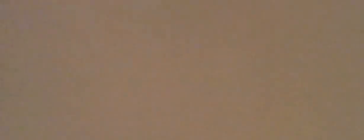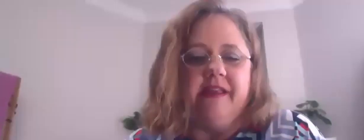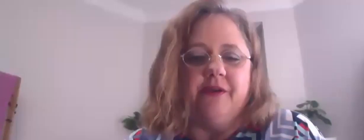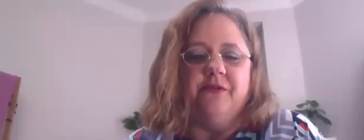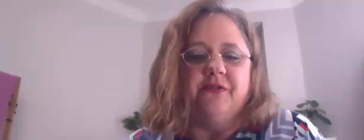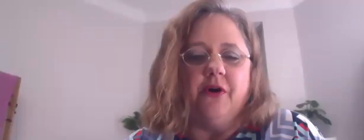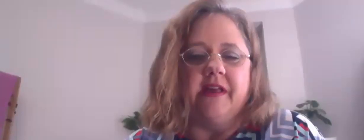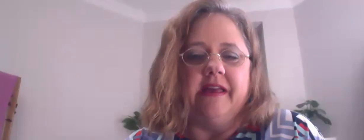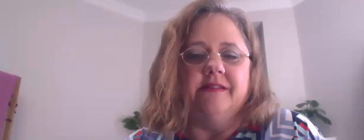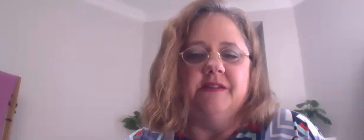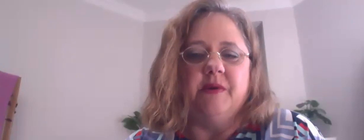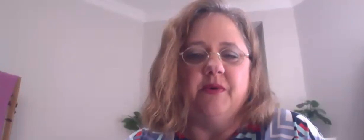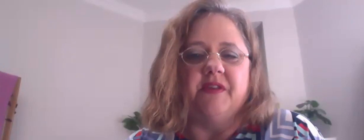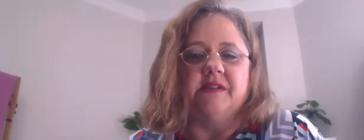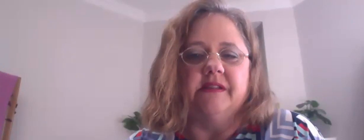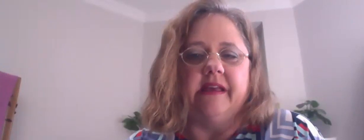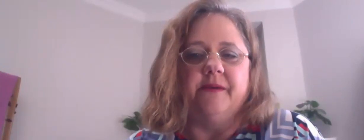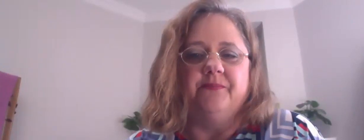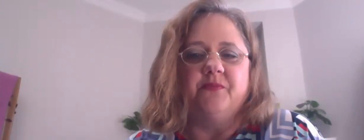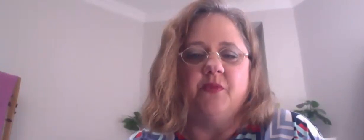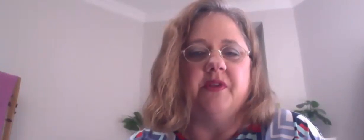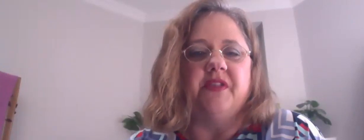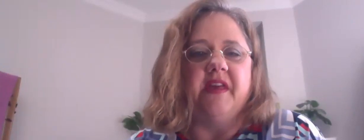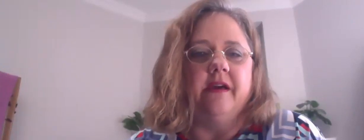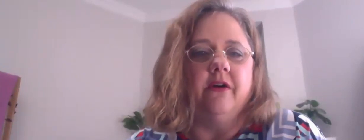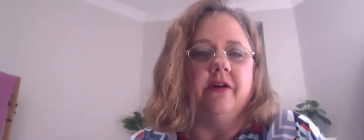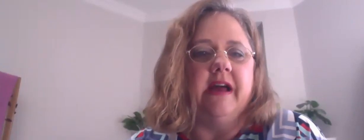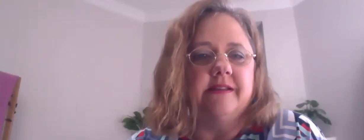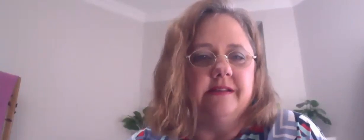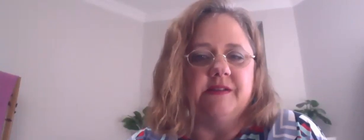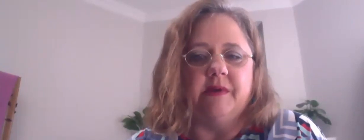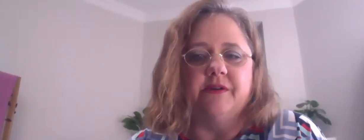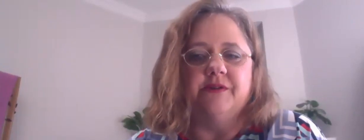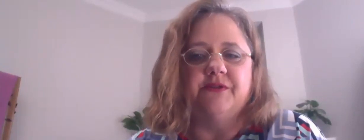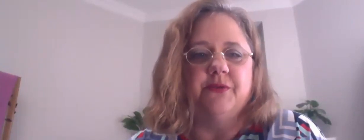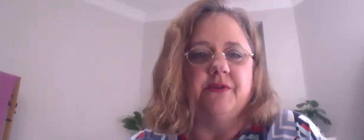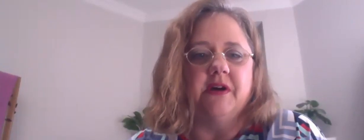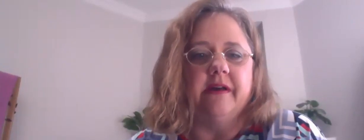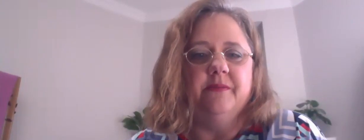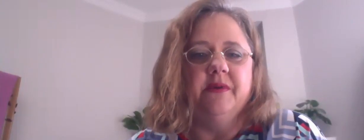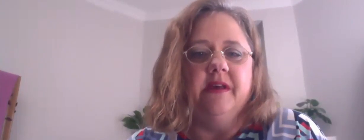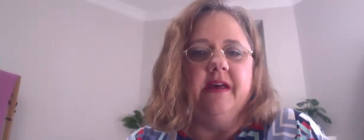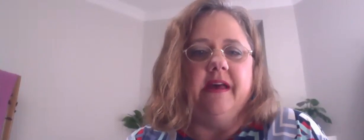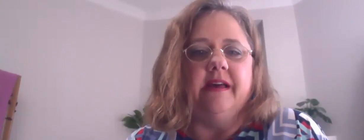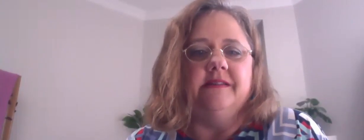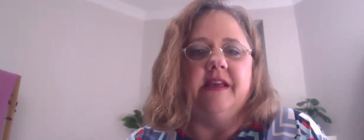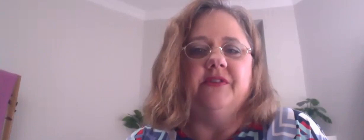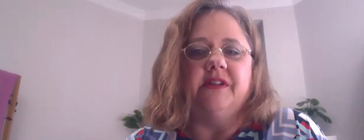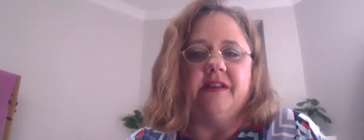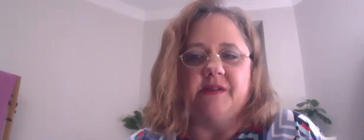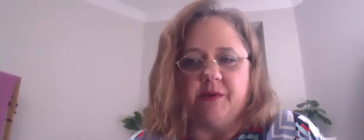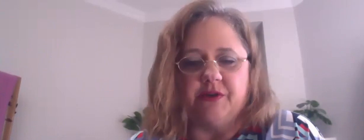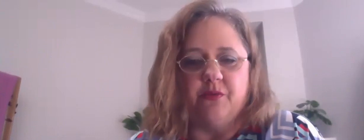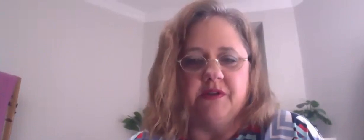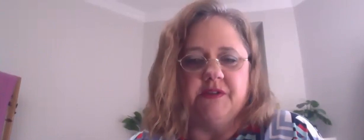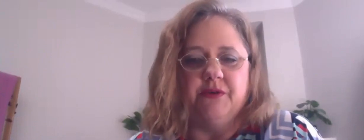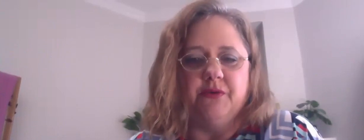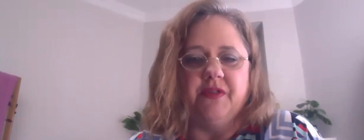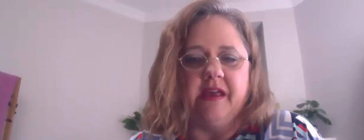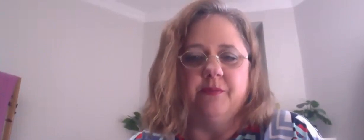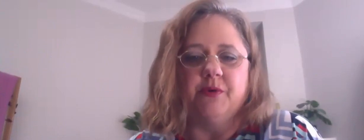So thank you for logging in to be with us today. We want to thank our excellent speakers for their time. And David and I especially